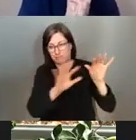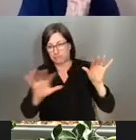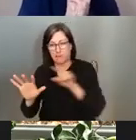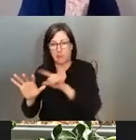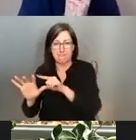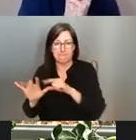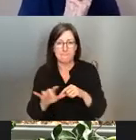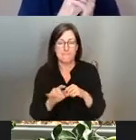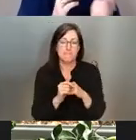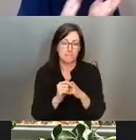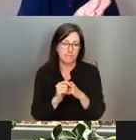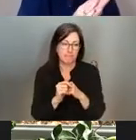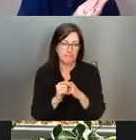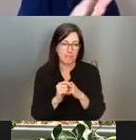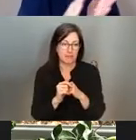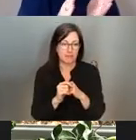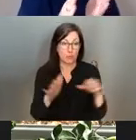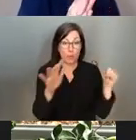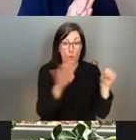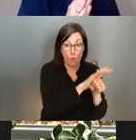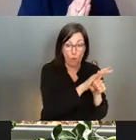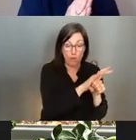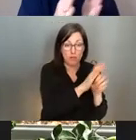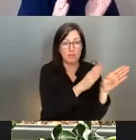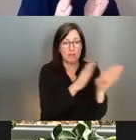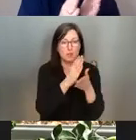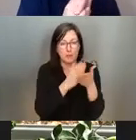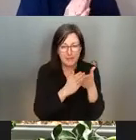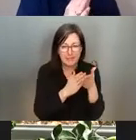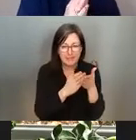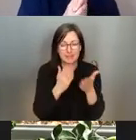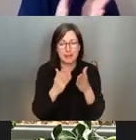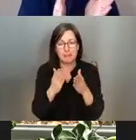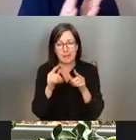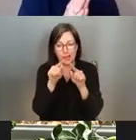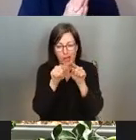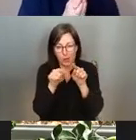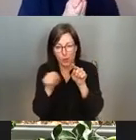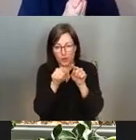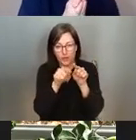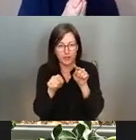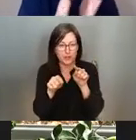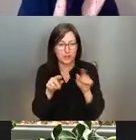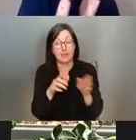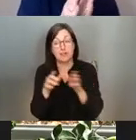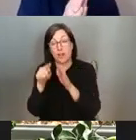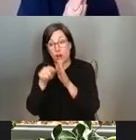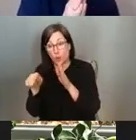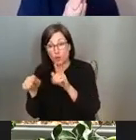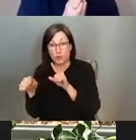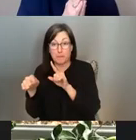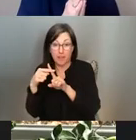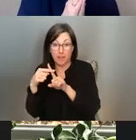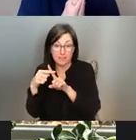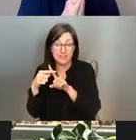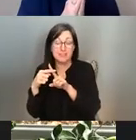symbols. So the whole to a piece to maybe a corner, and a corner plus the label, and then the label